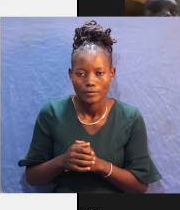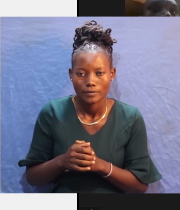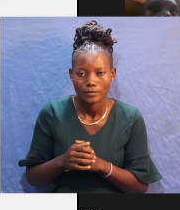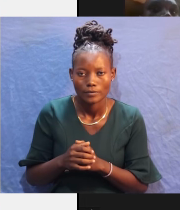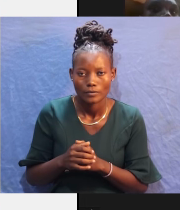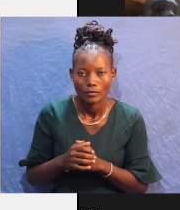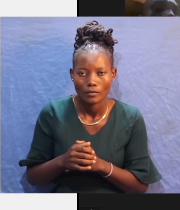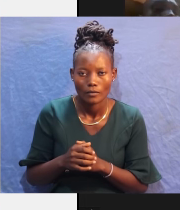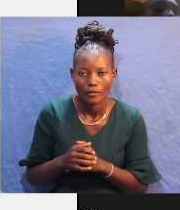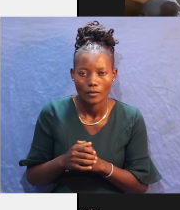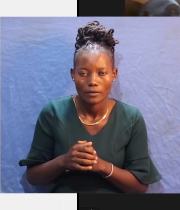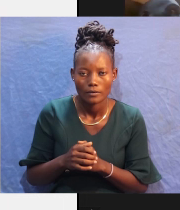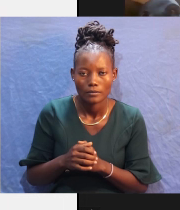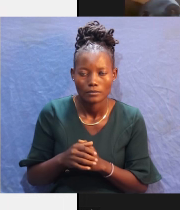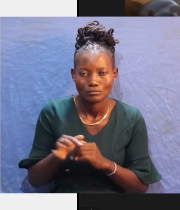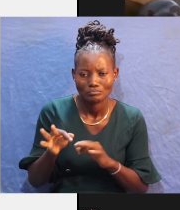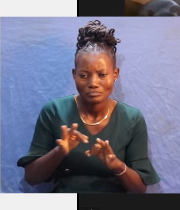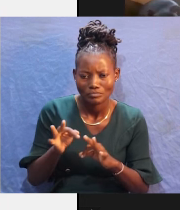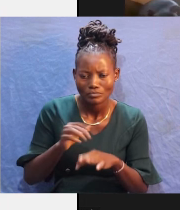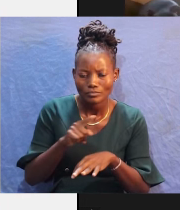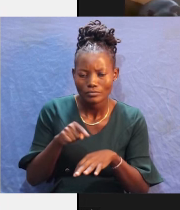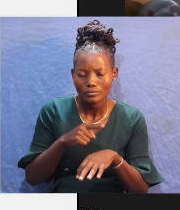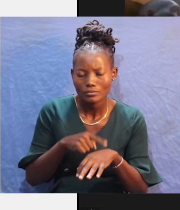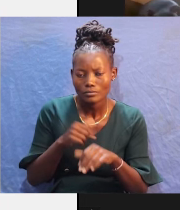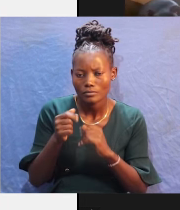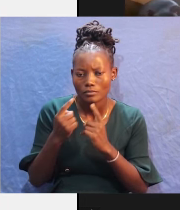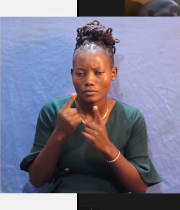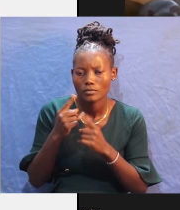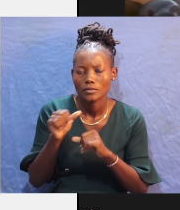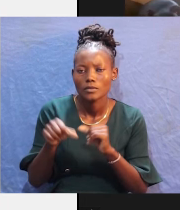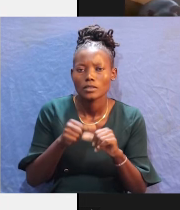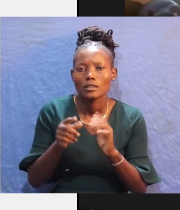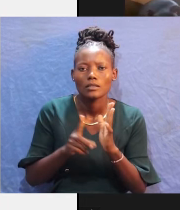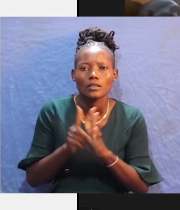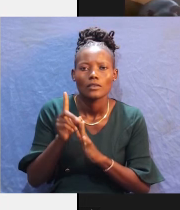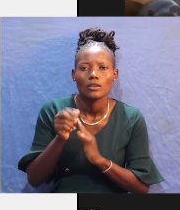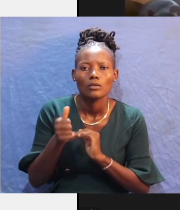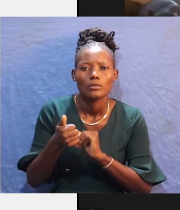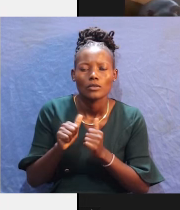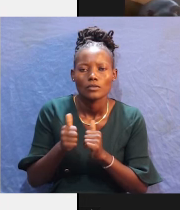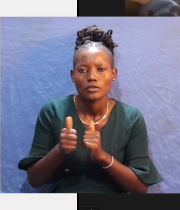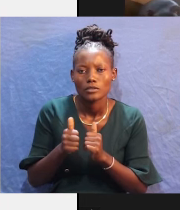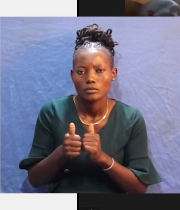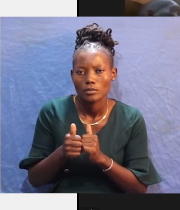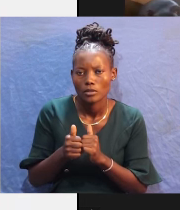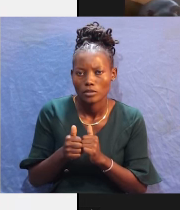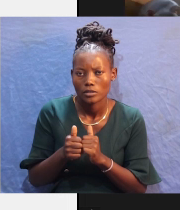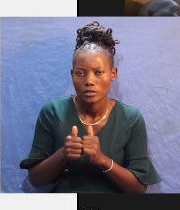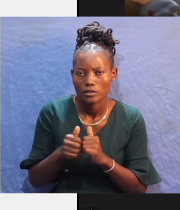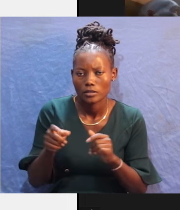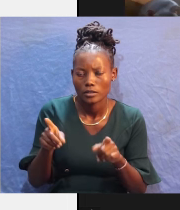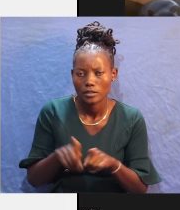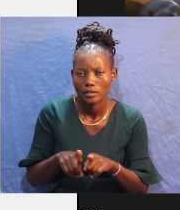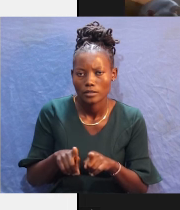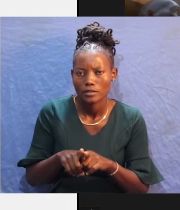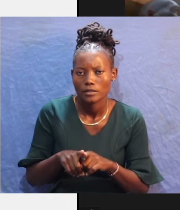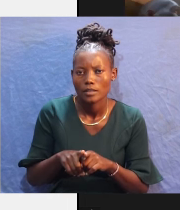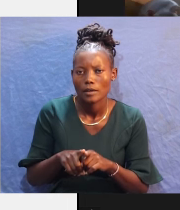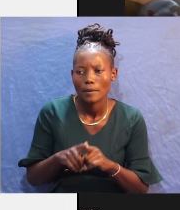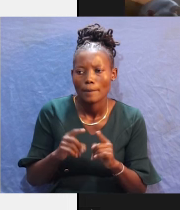already explained. When I talk about the development of sport, I talk about better sport infrastructure, increase